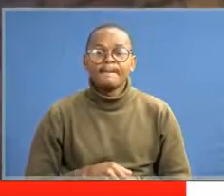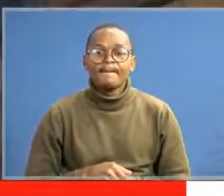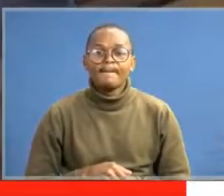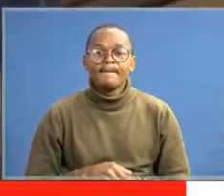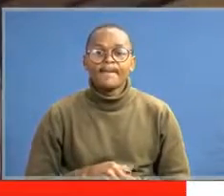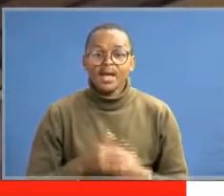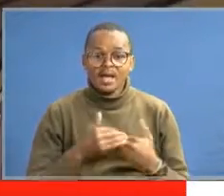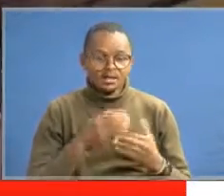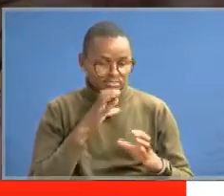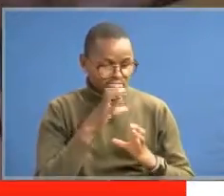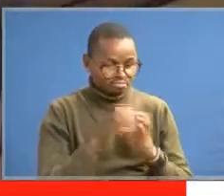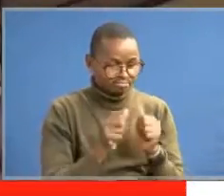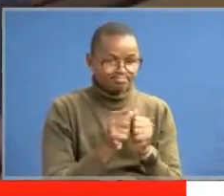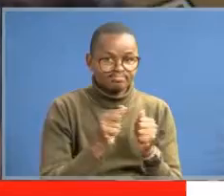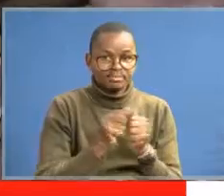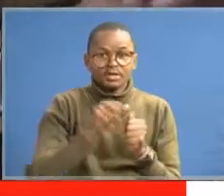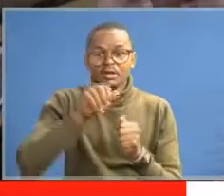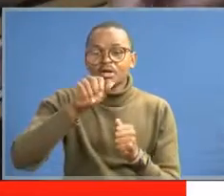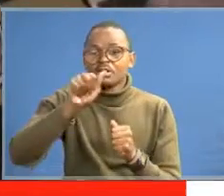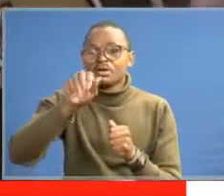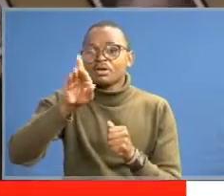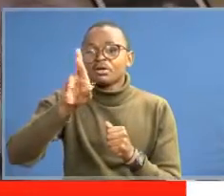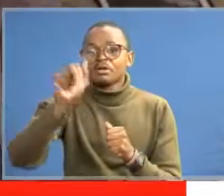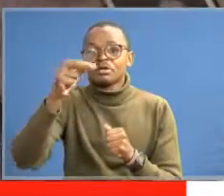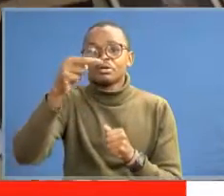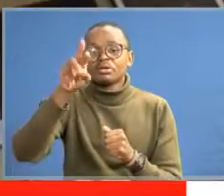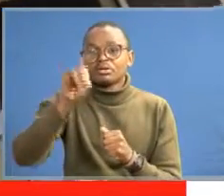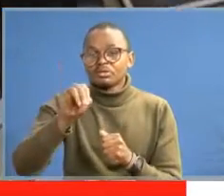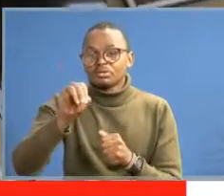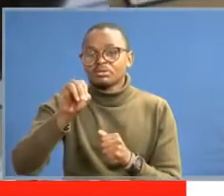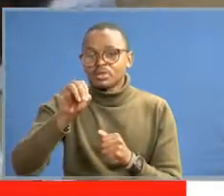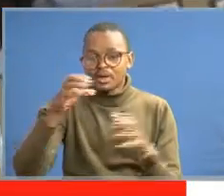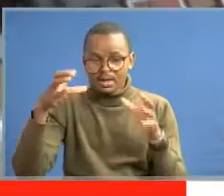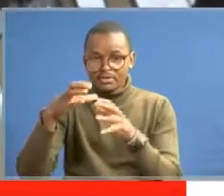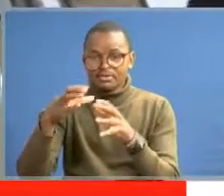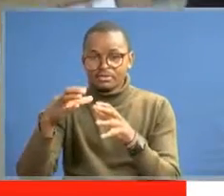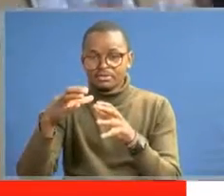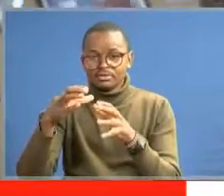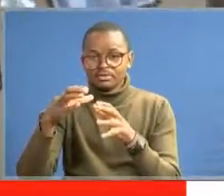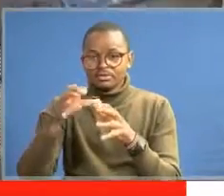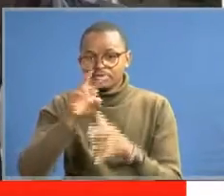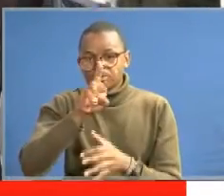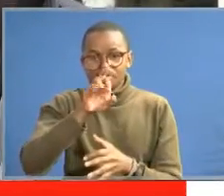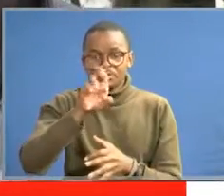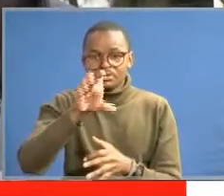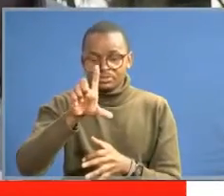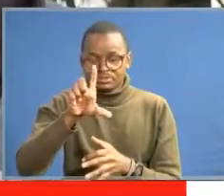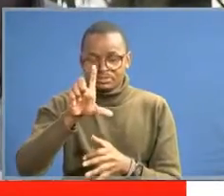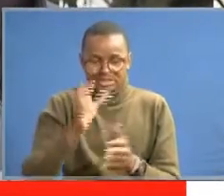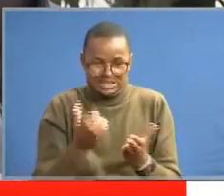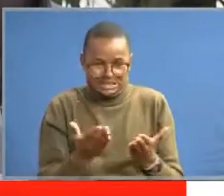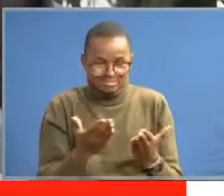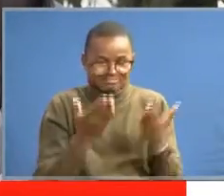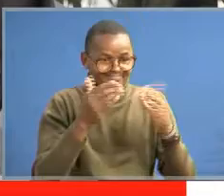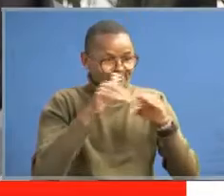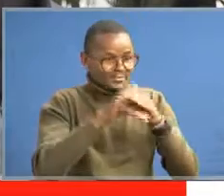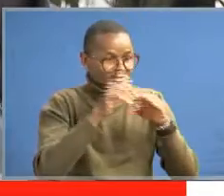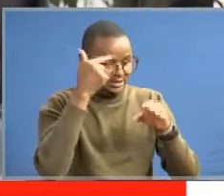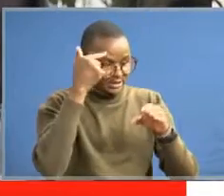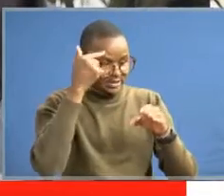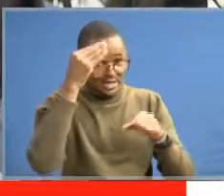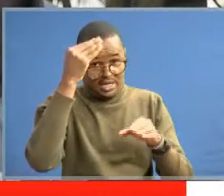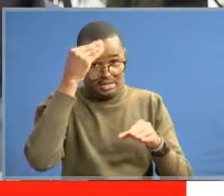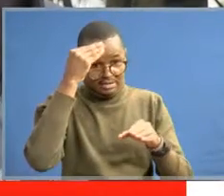I had a conversation with Brian Afande, one of the co-founders of the company. Virtual reality has been able to prove its importance in the